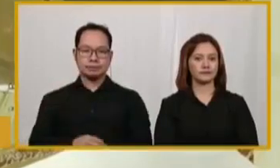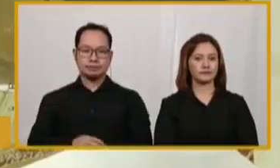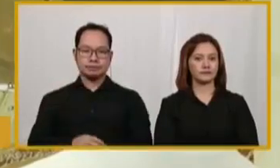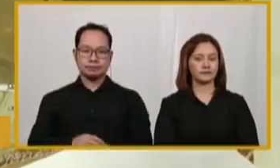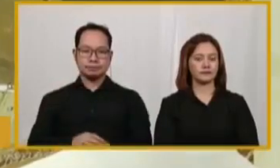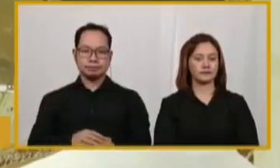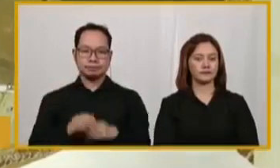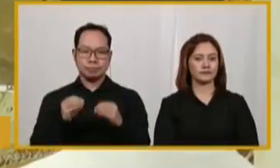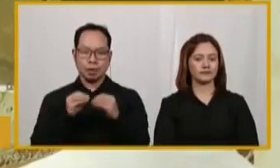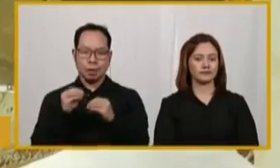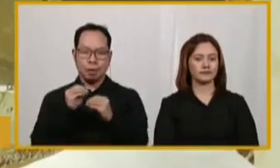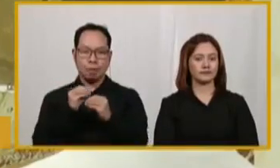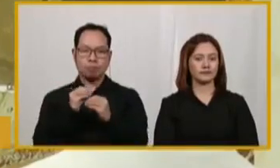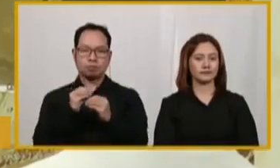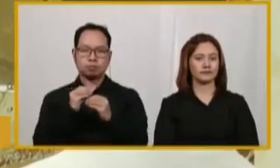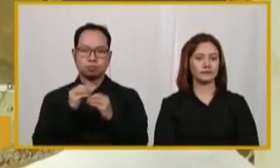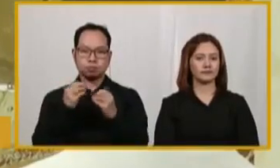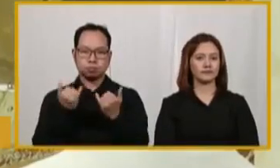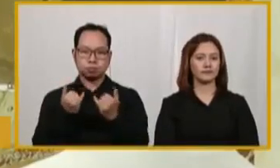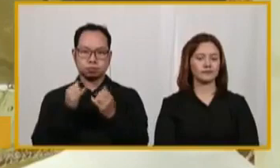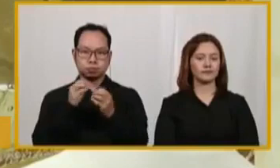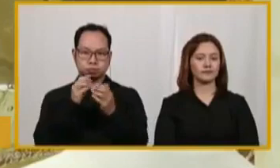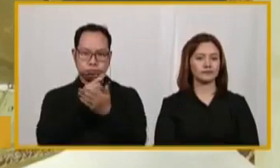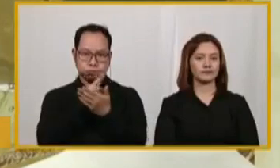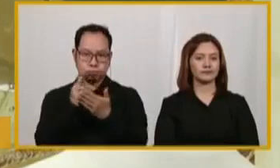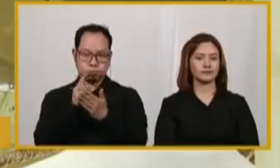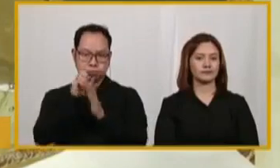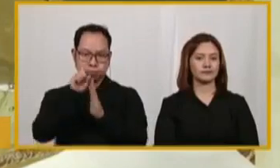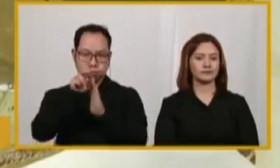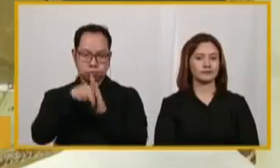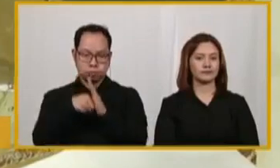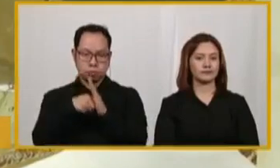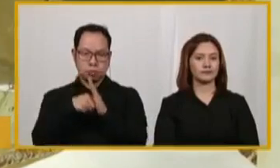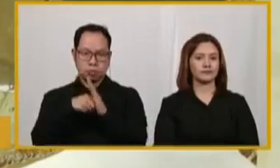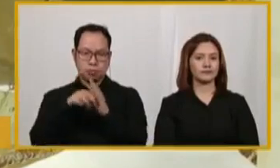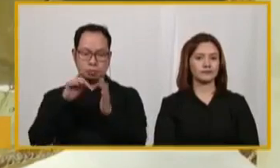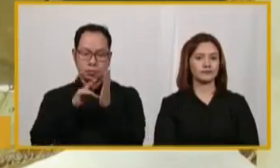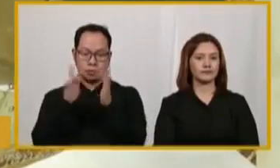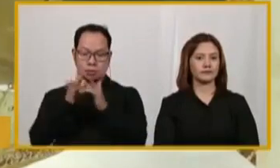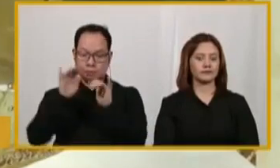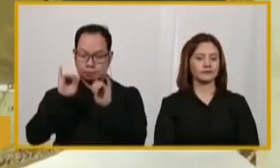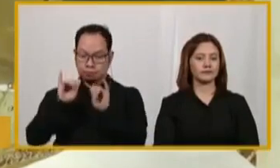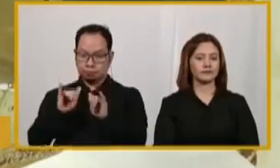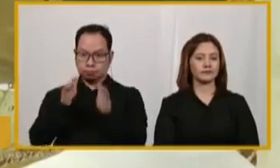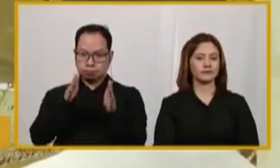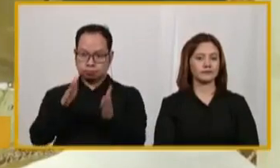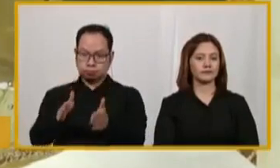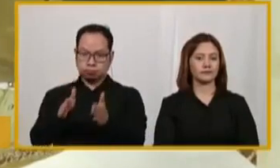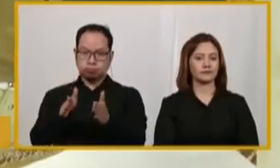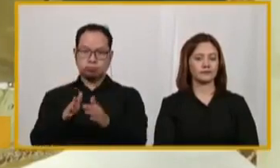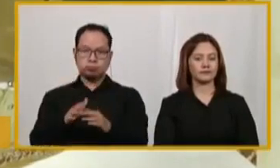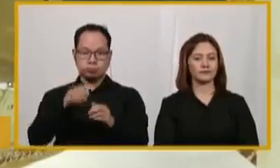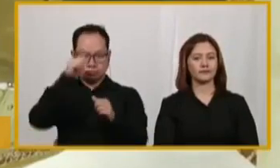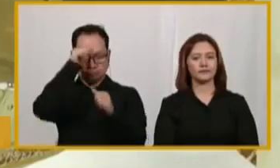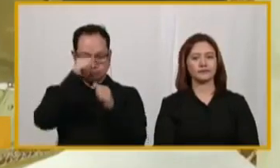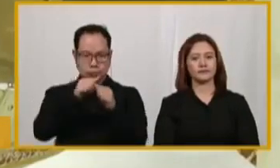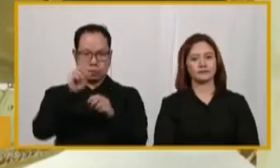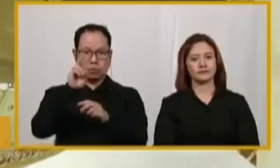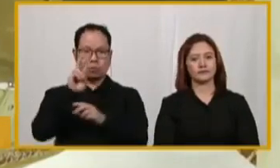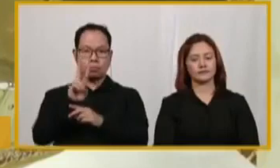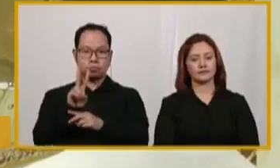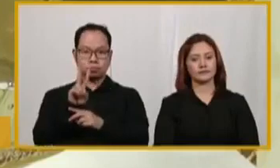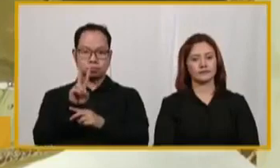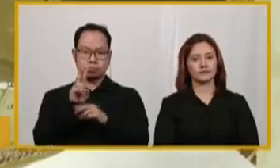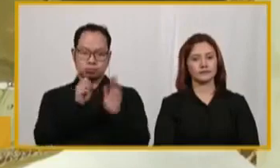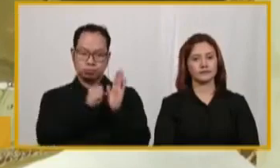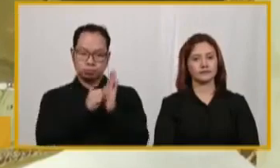most solemn hour, Jesus left us a memorial of two symbolic gestures of his love